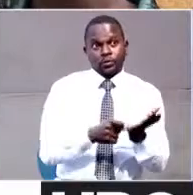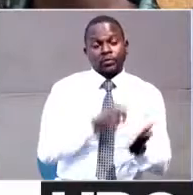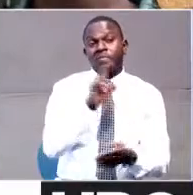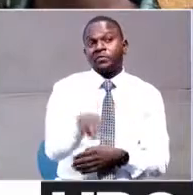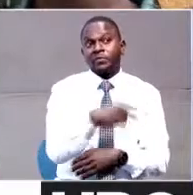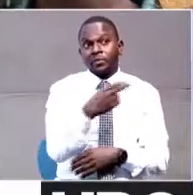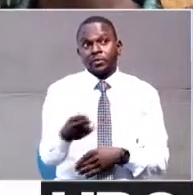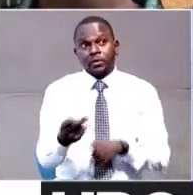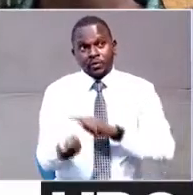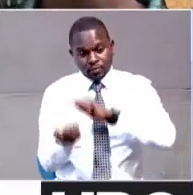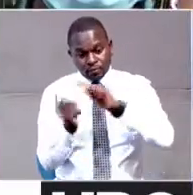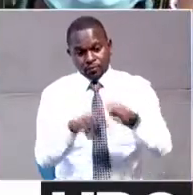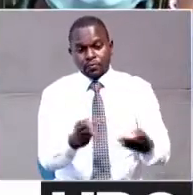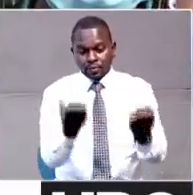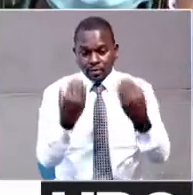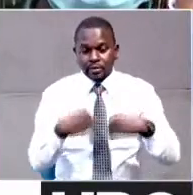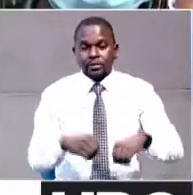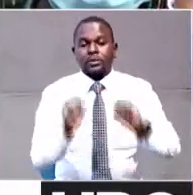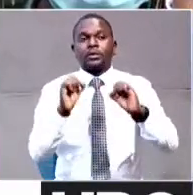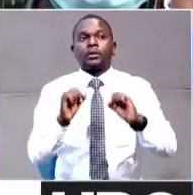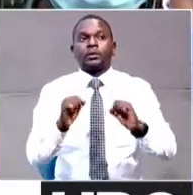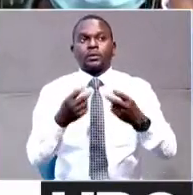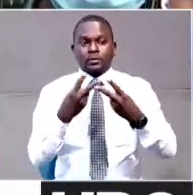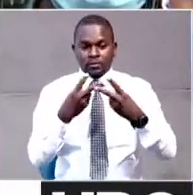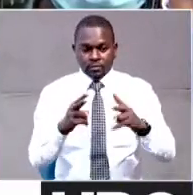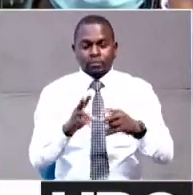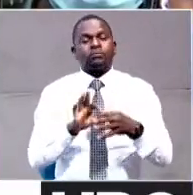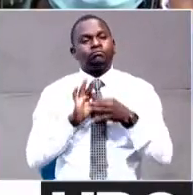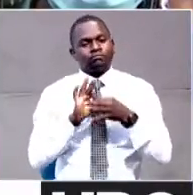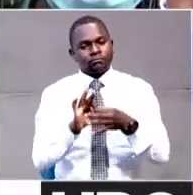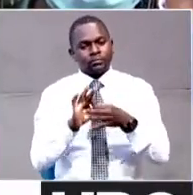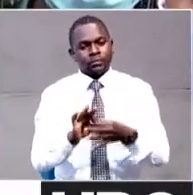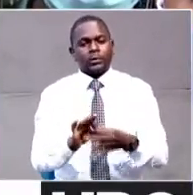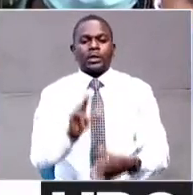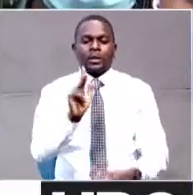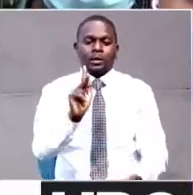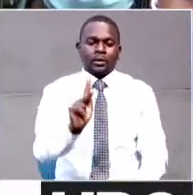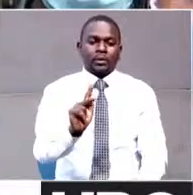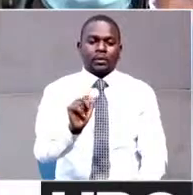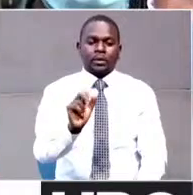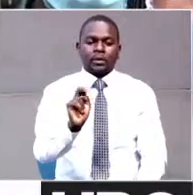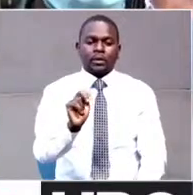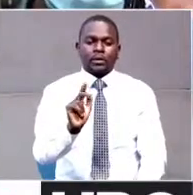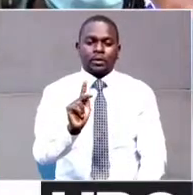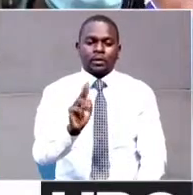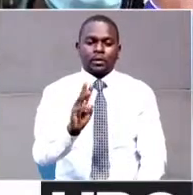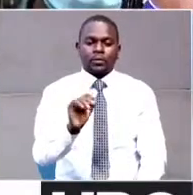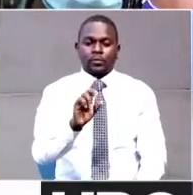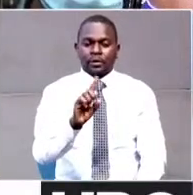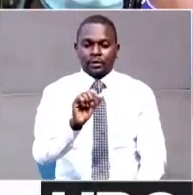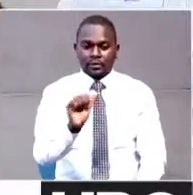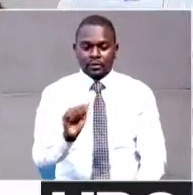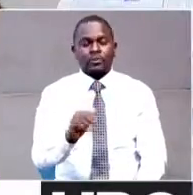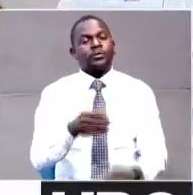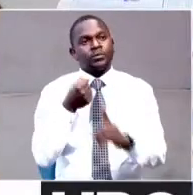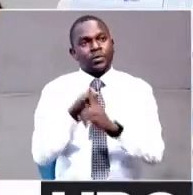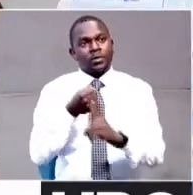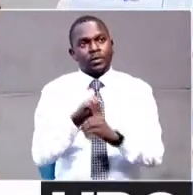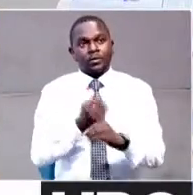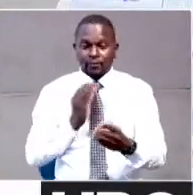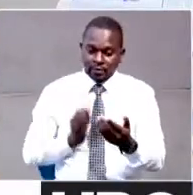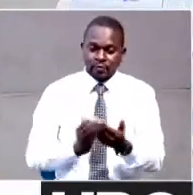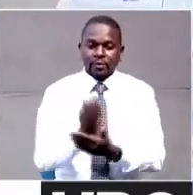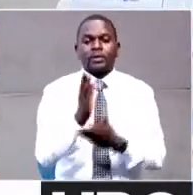that, we are going to take action. We are going to stand with Kakwenza, and we are not going to tire from fighting for his rights.